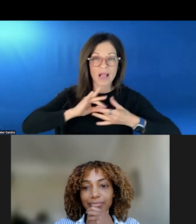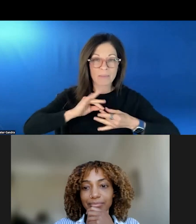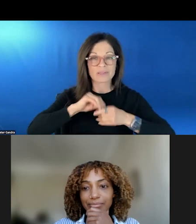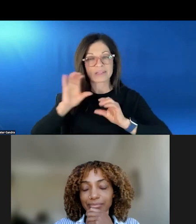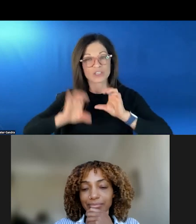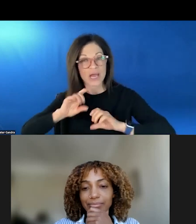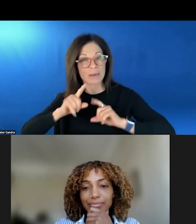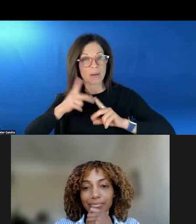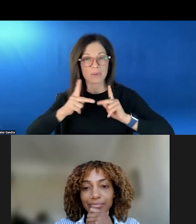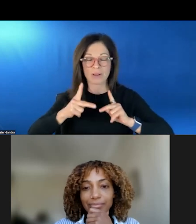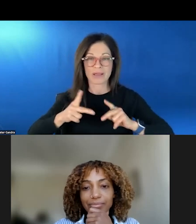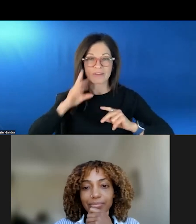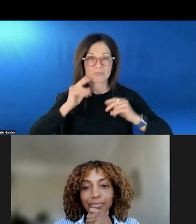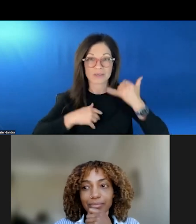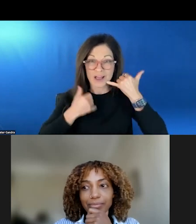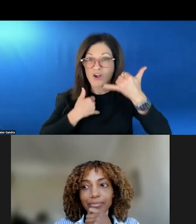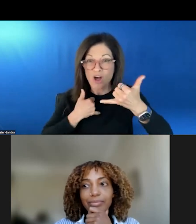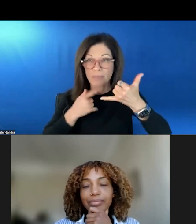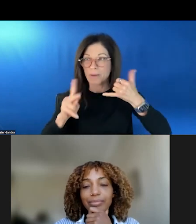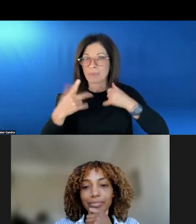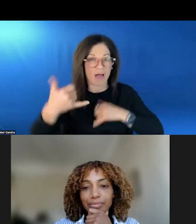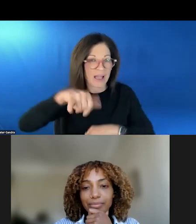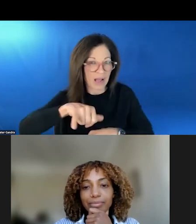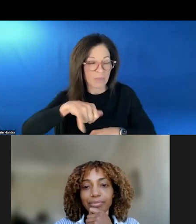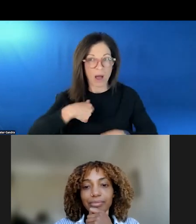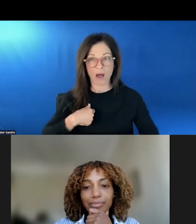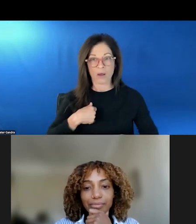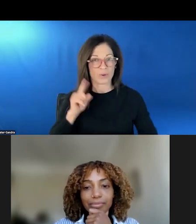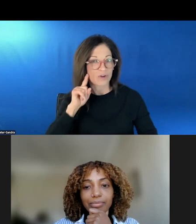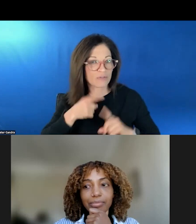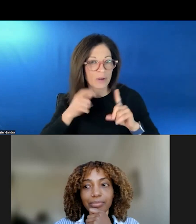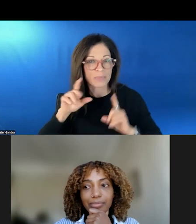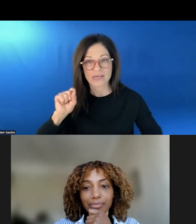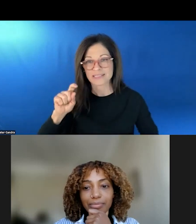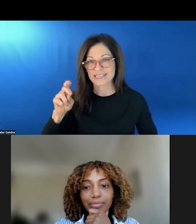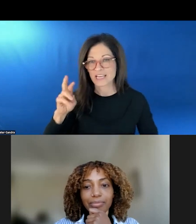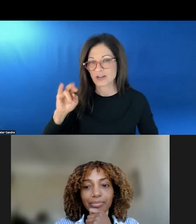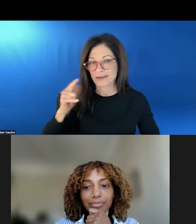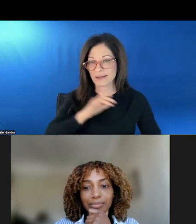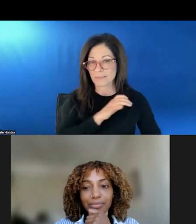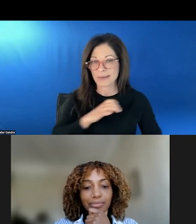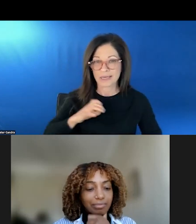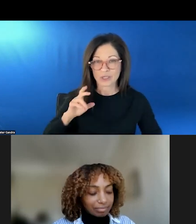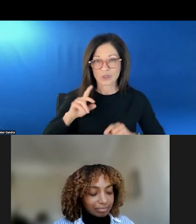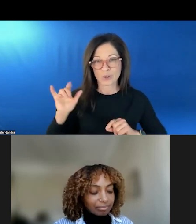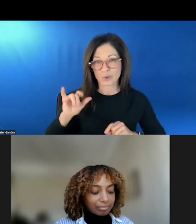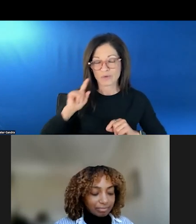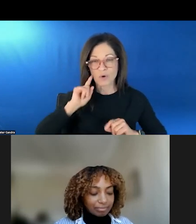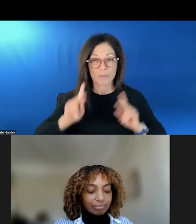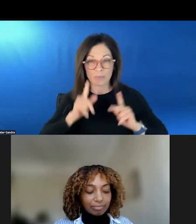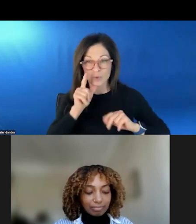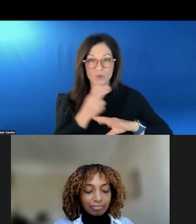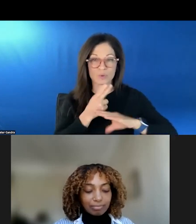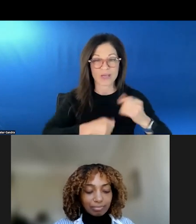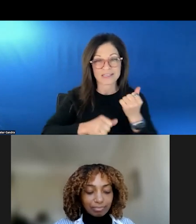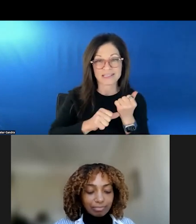people being hung up on. We've heard that from our steering committee as well, especially when people use assistive devices. But we also know folks with